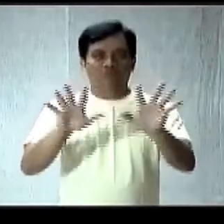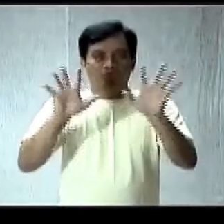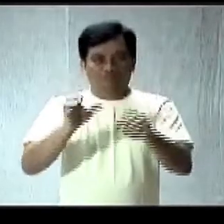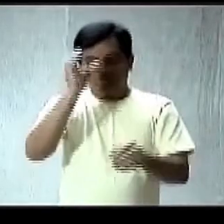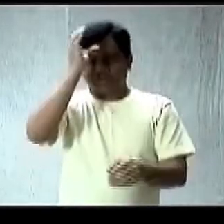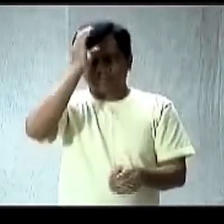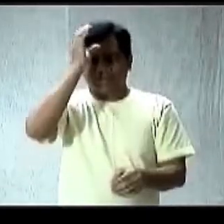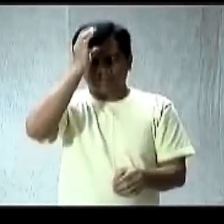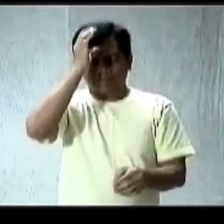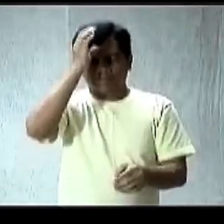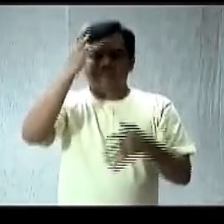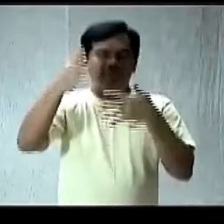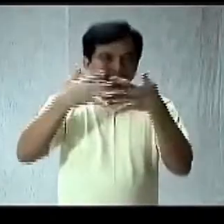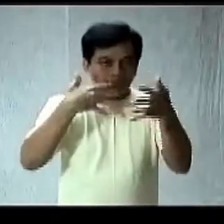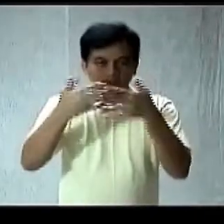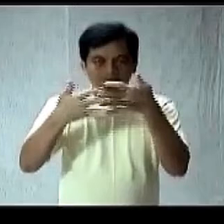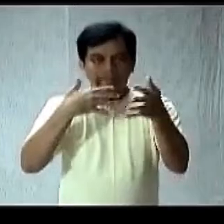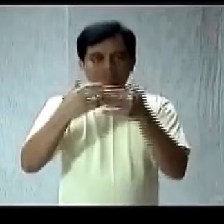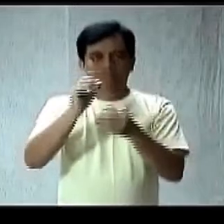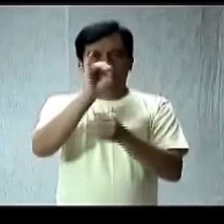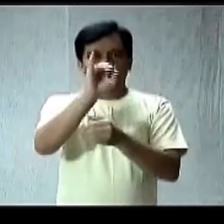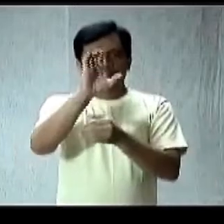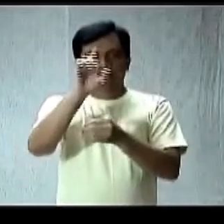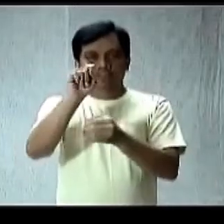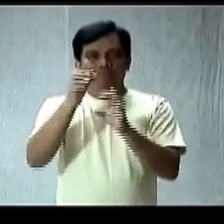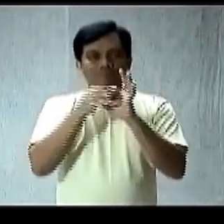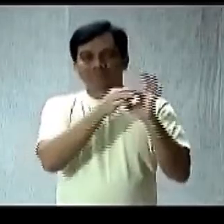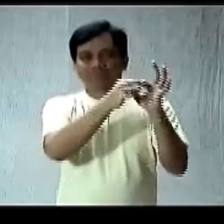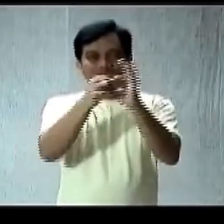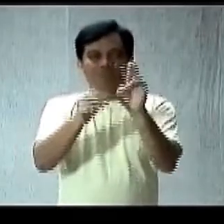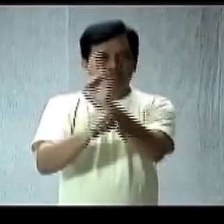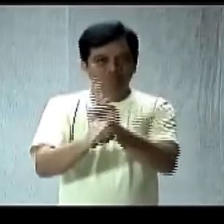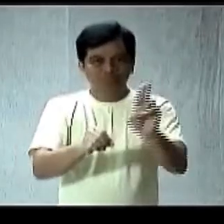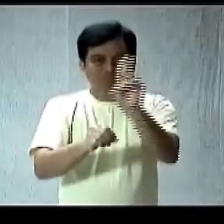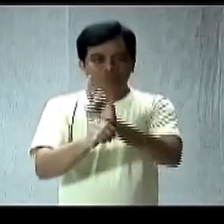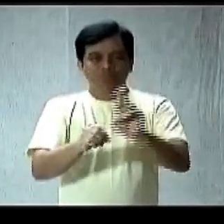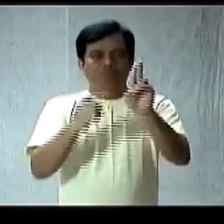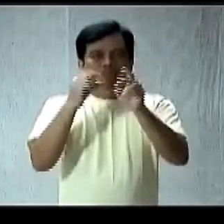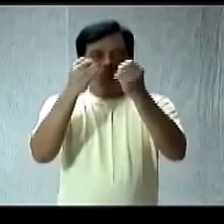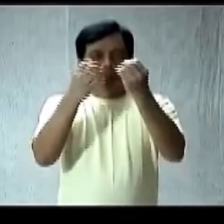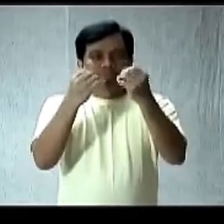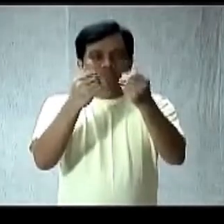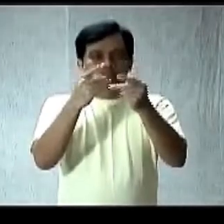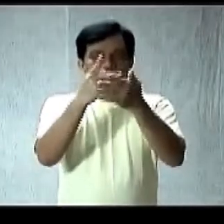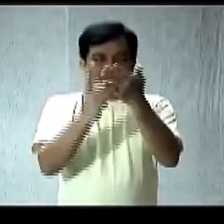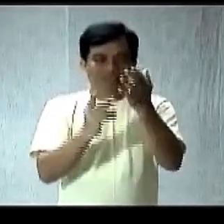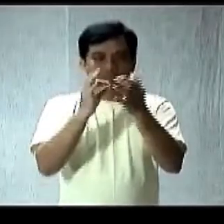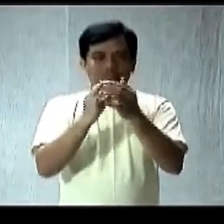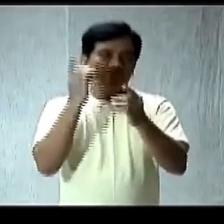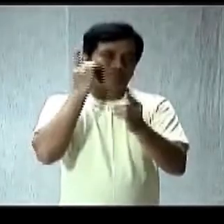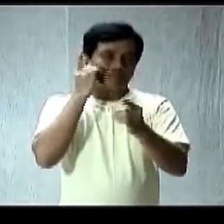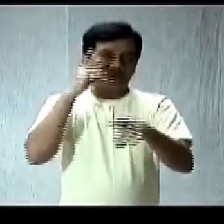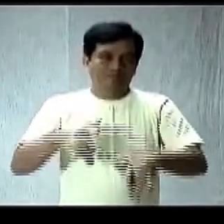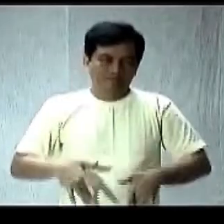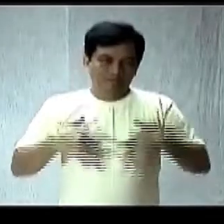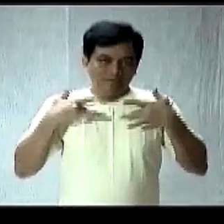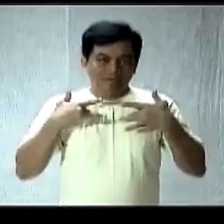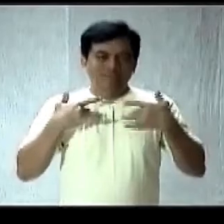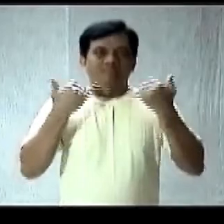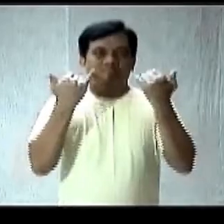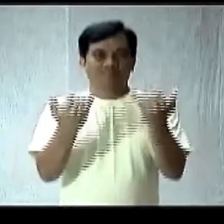of computers. Even though ICT is extensively utilized in the many aspects of our daily